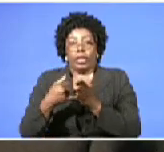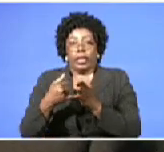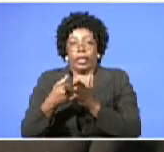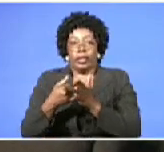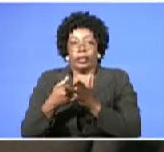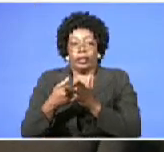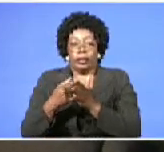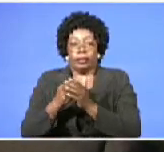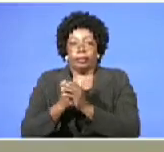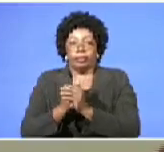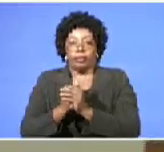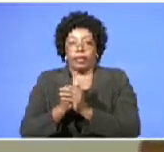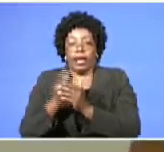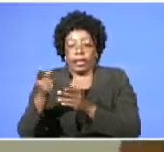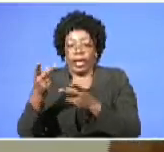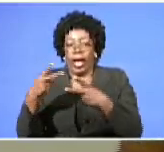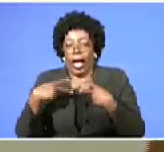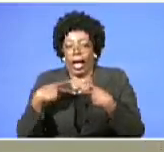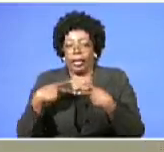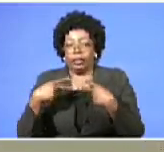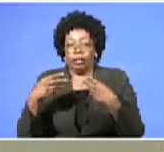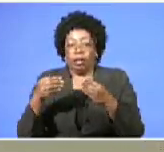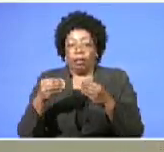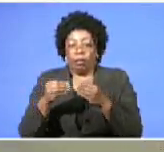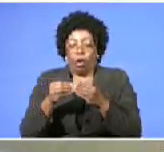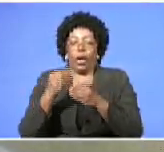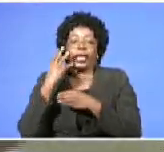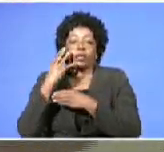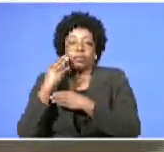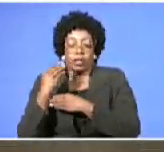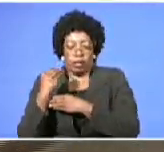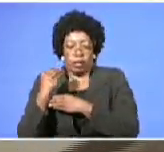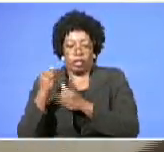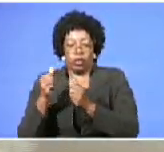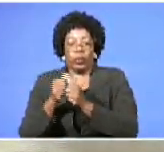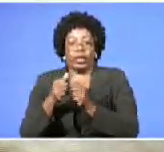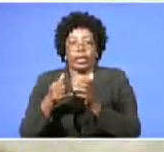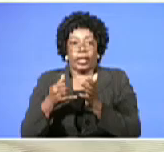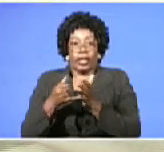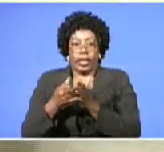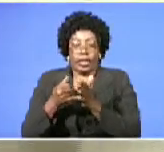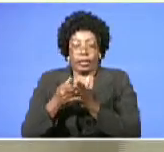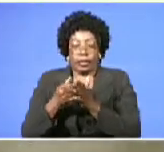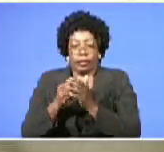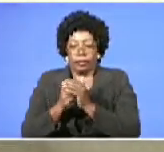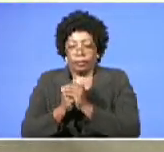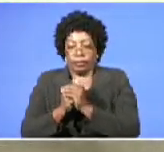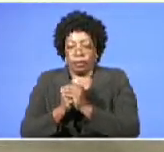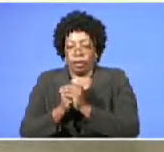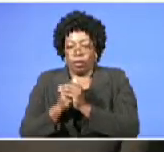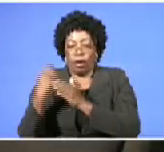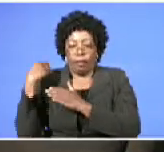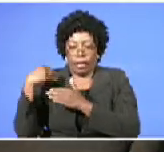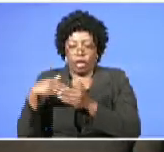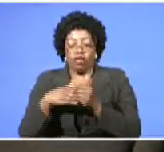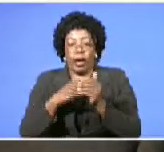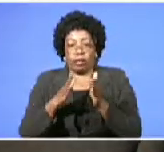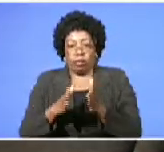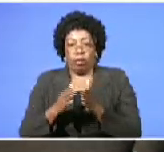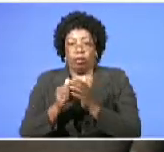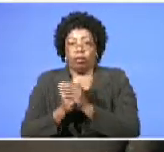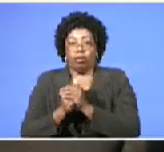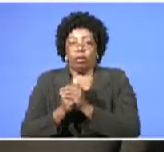Dante has more experience with the embalming part of it. And Dante is our director, manager director. And